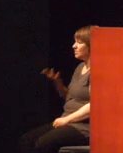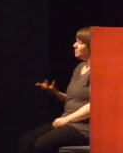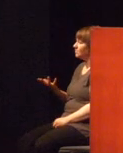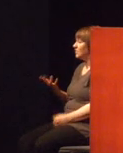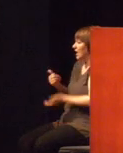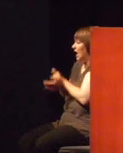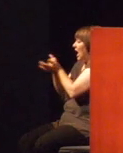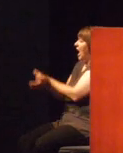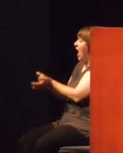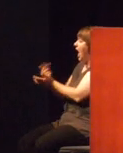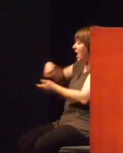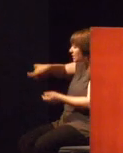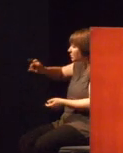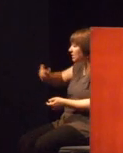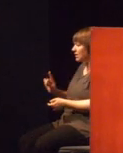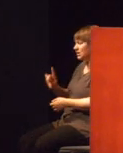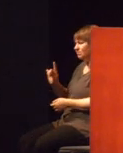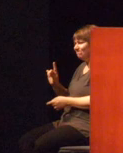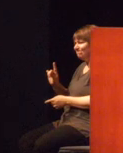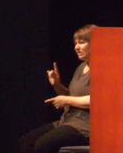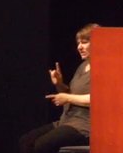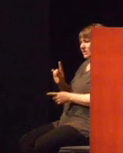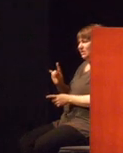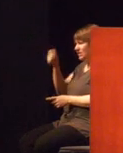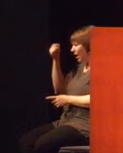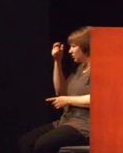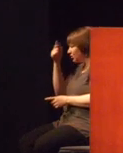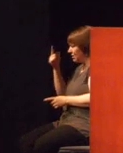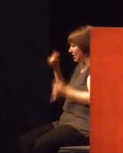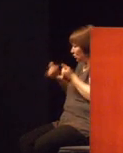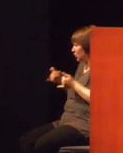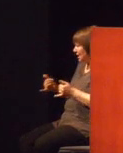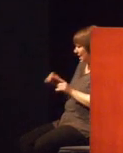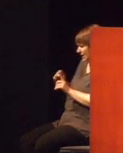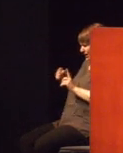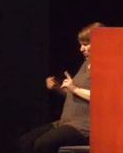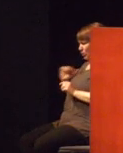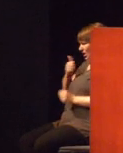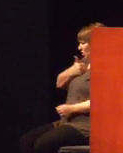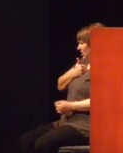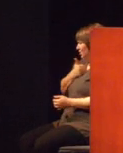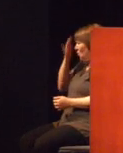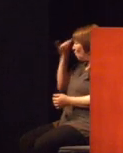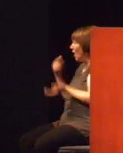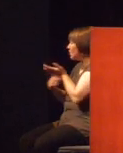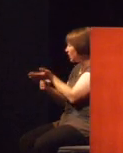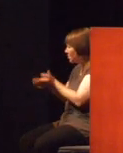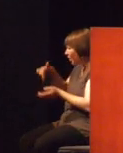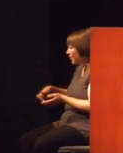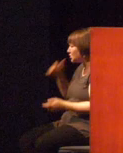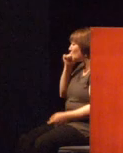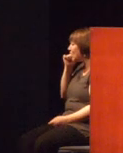it helps us to situate ourselves today. Why are we talking about race? And